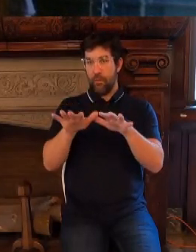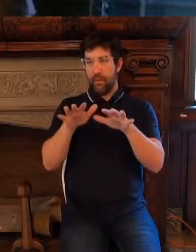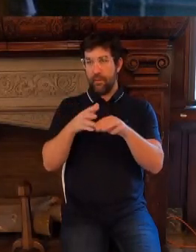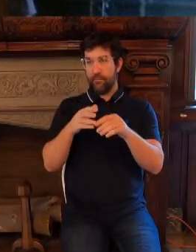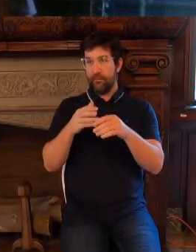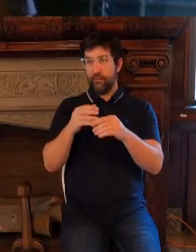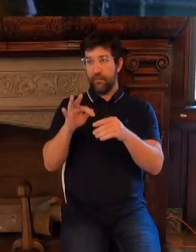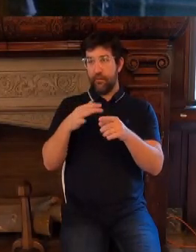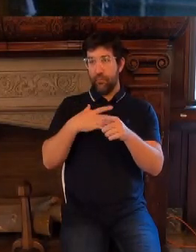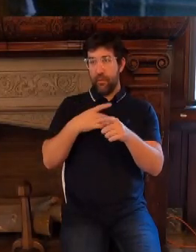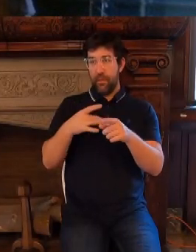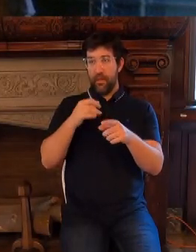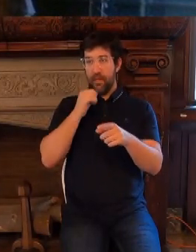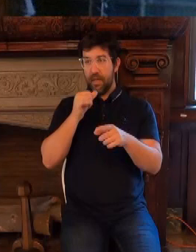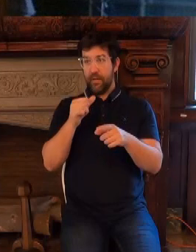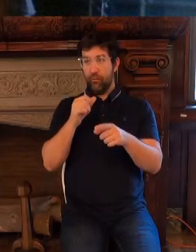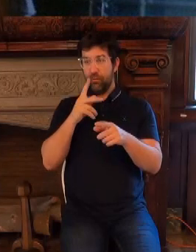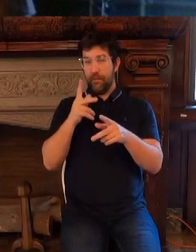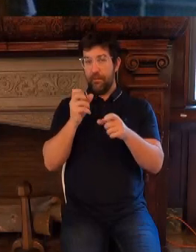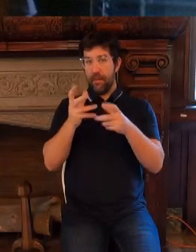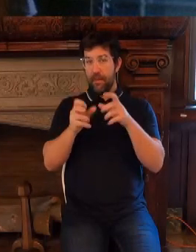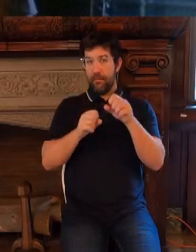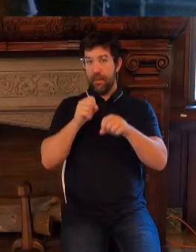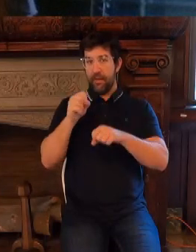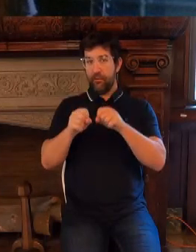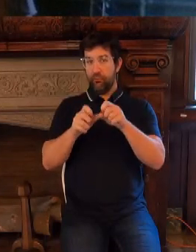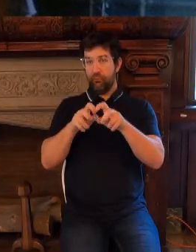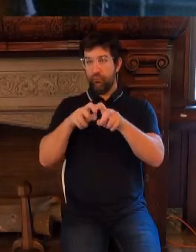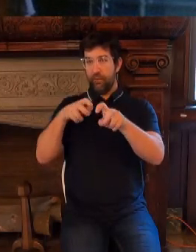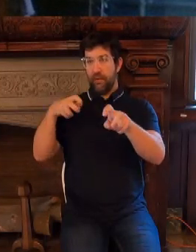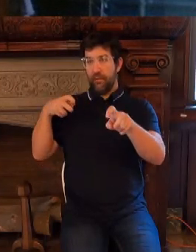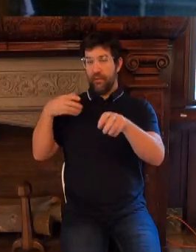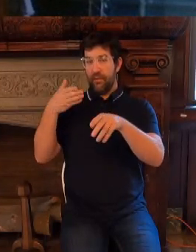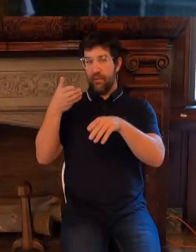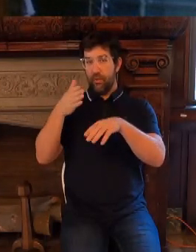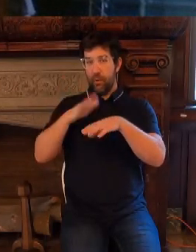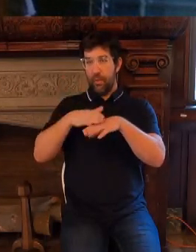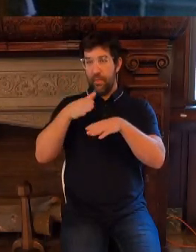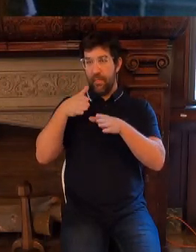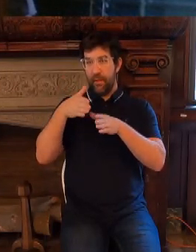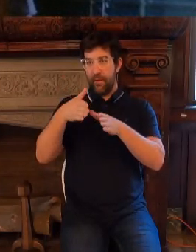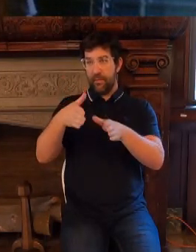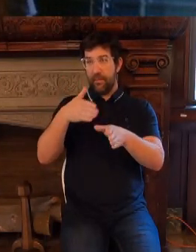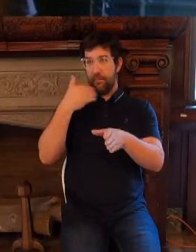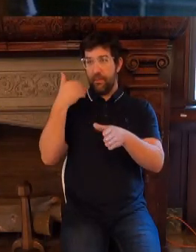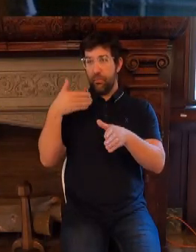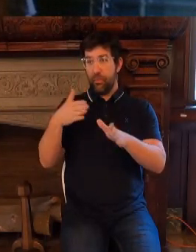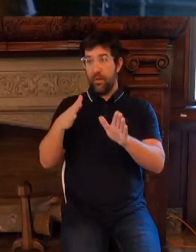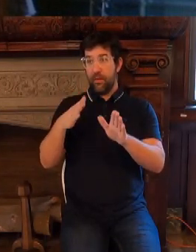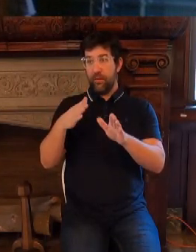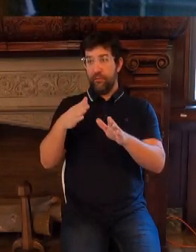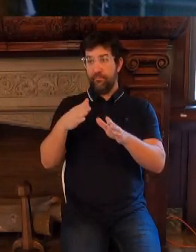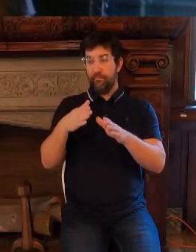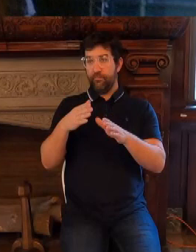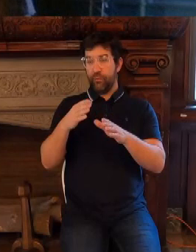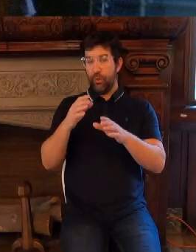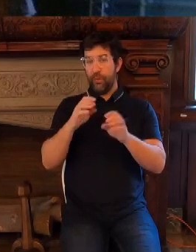Whether you like it or not, there's a lot of bicycle traffic on North Avenue because it's the best way to go to